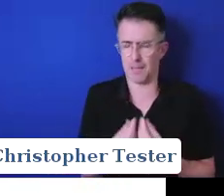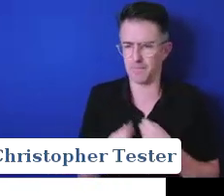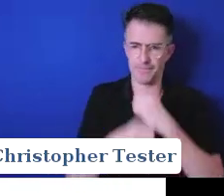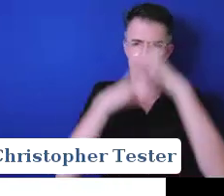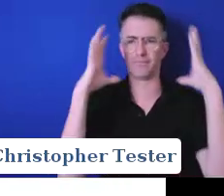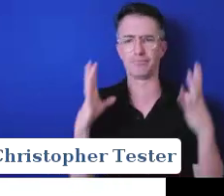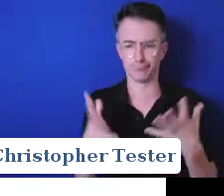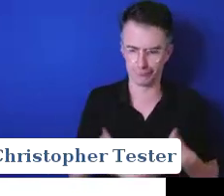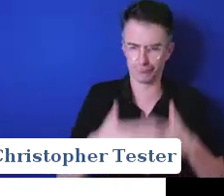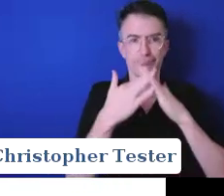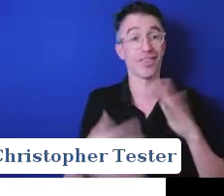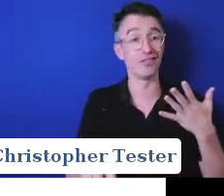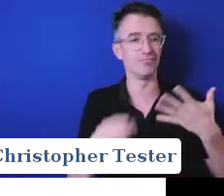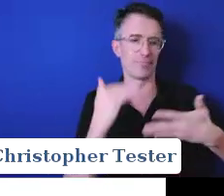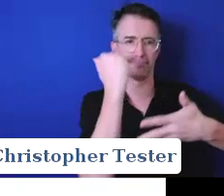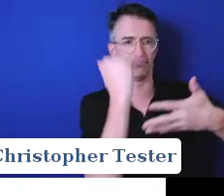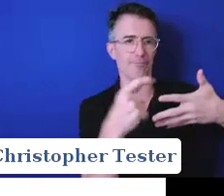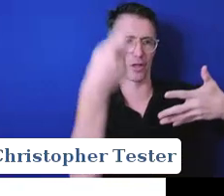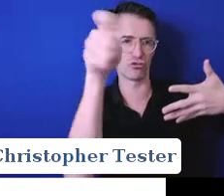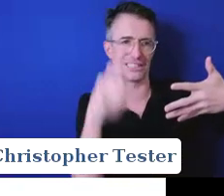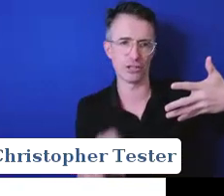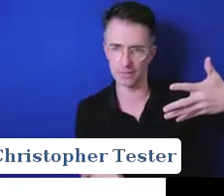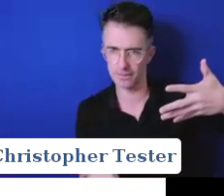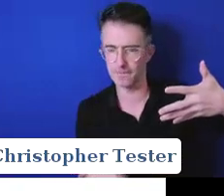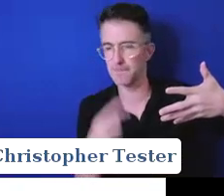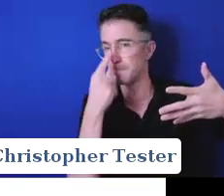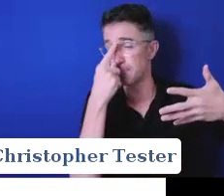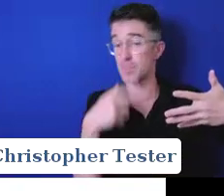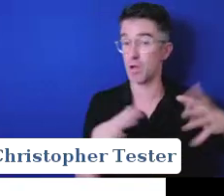on their intervention objective.